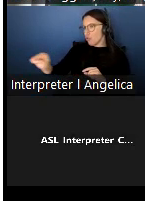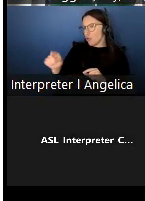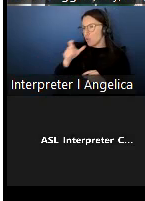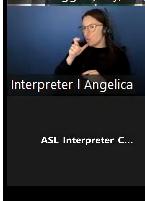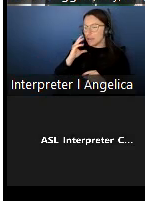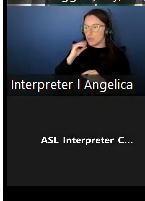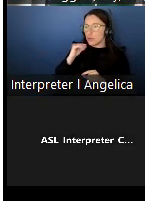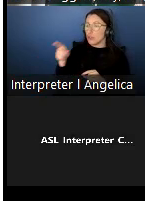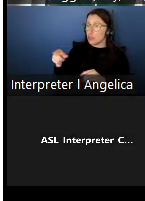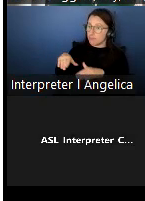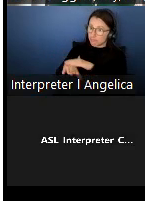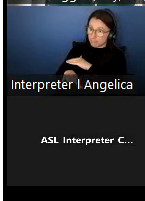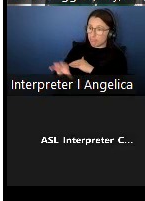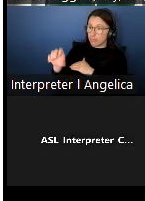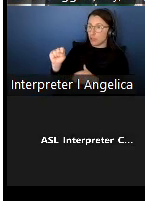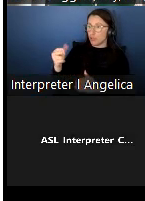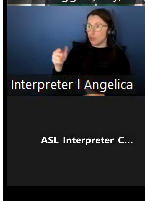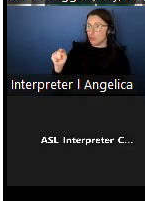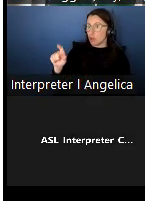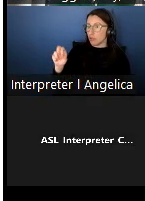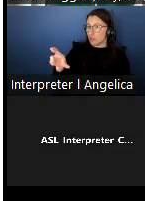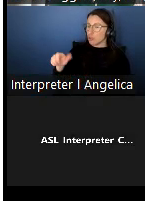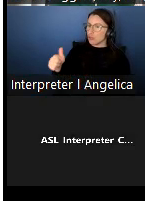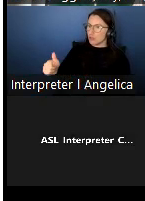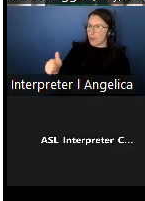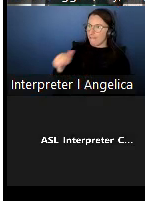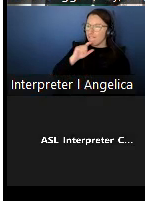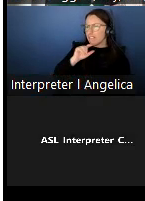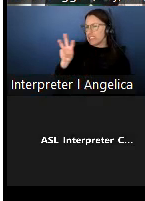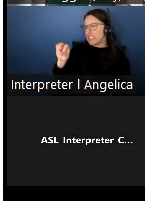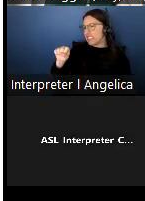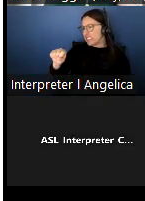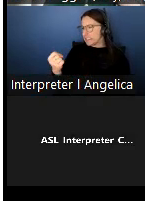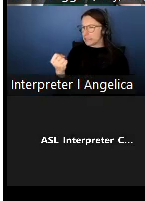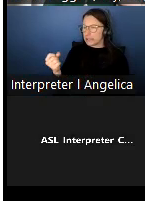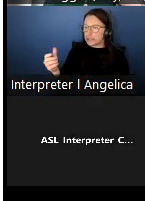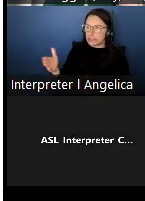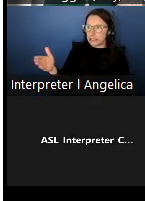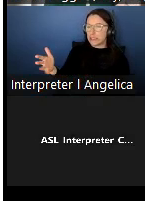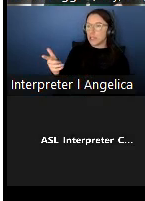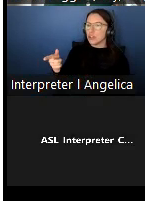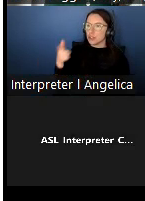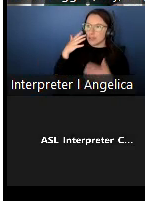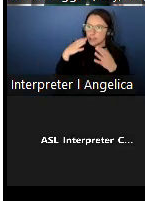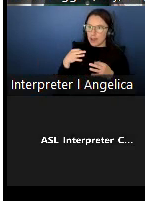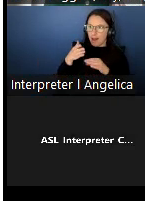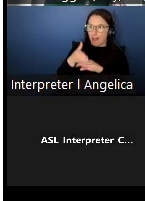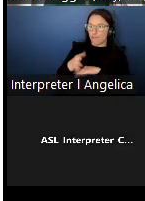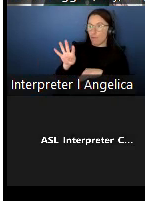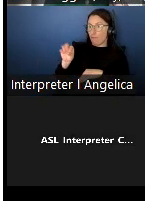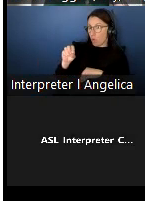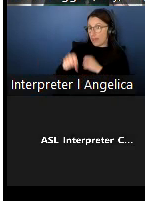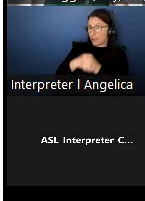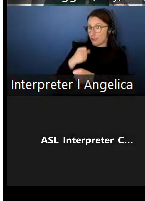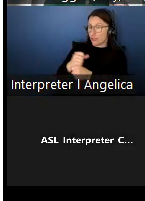was in her late 60s, and she had decided after 40 some years to leave her